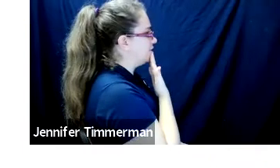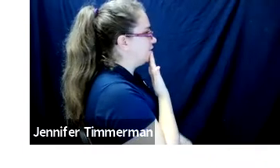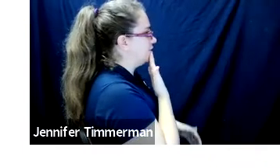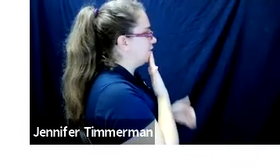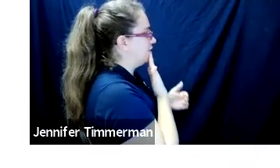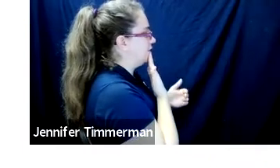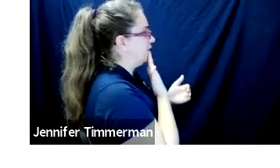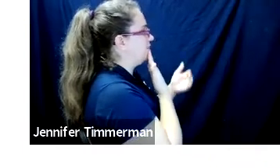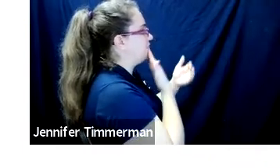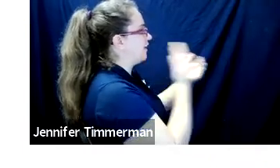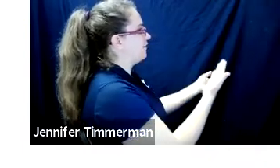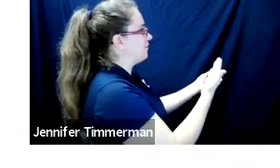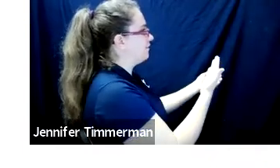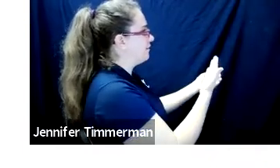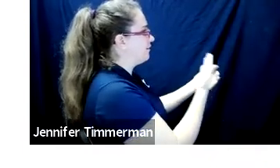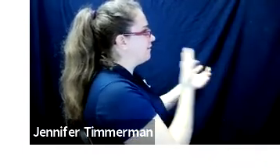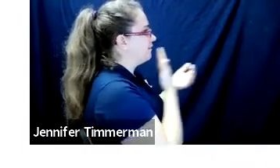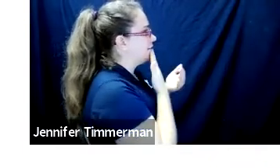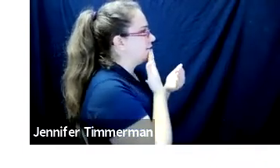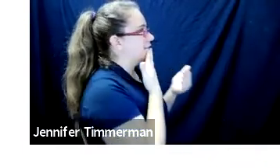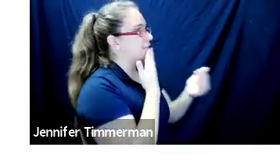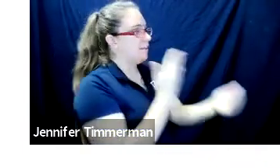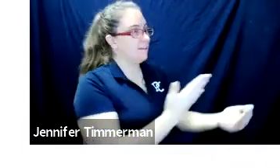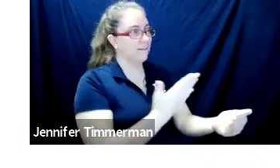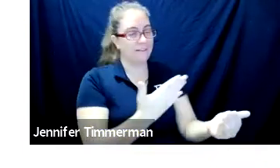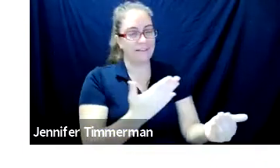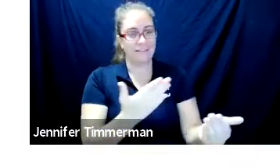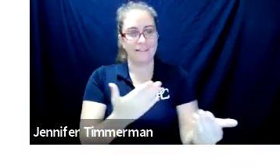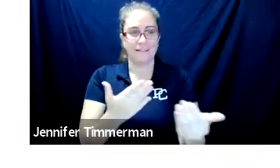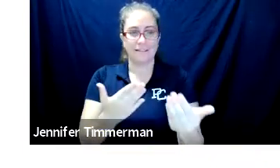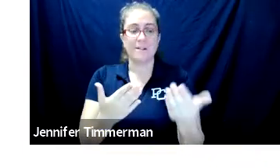chin. And thank you. Thank you.